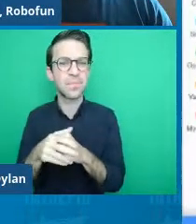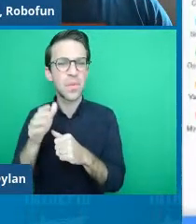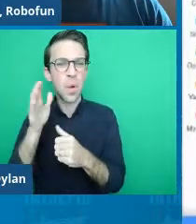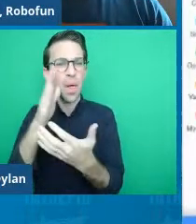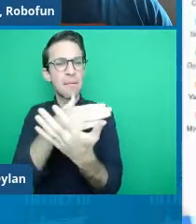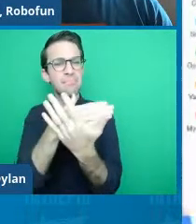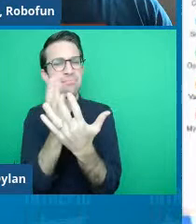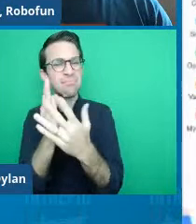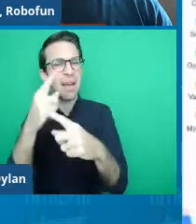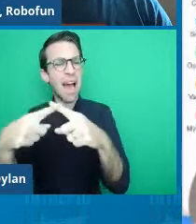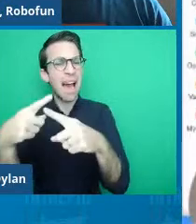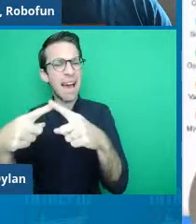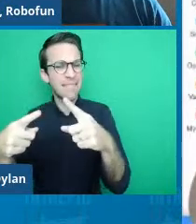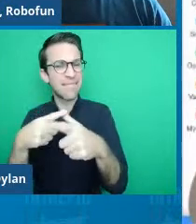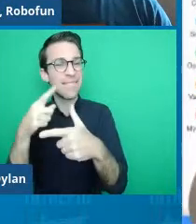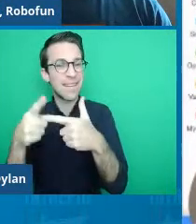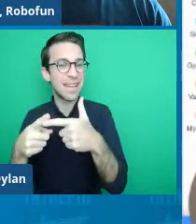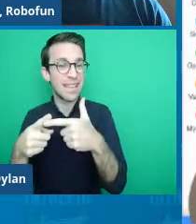Hey everybody,